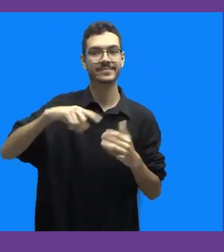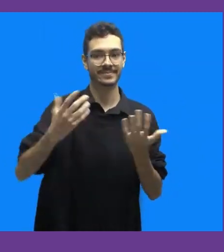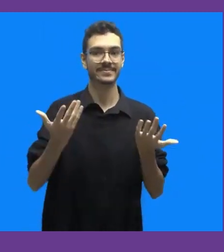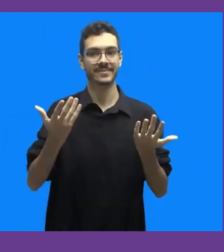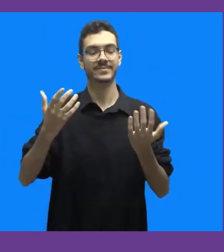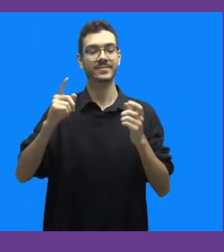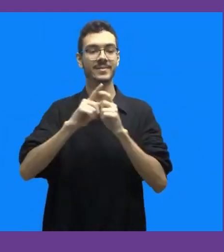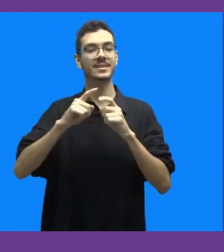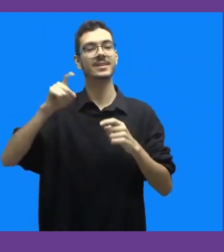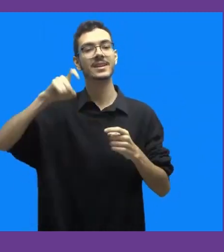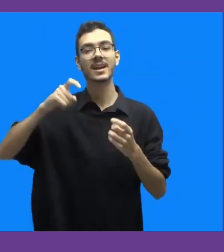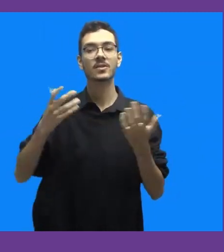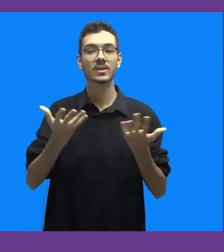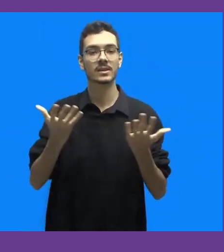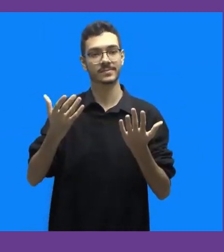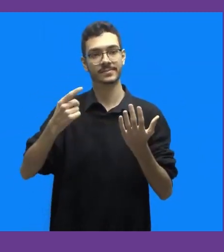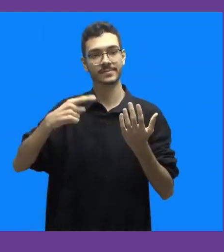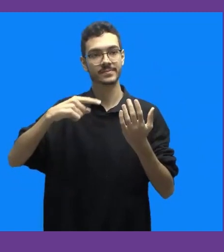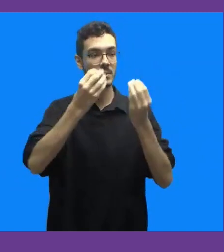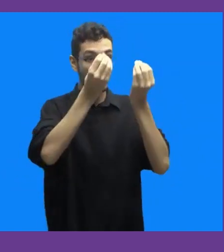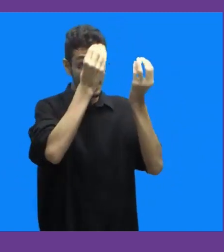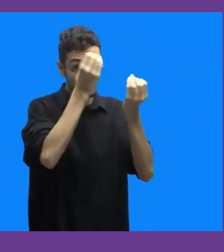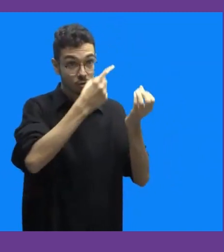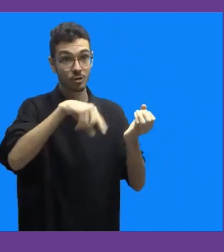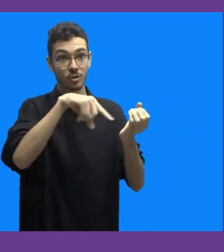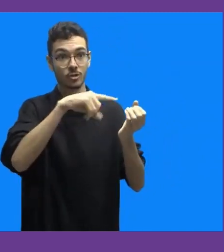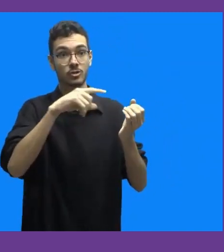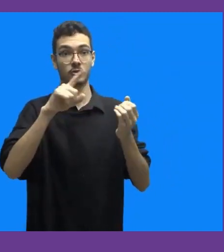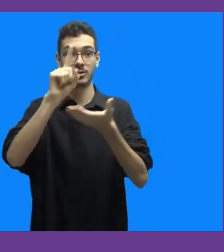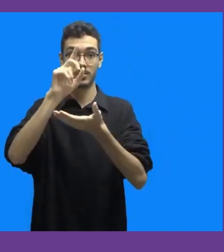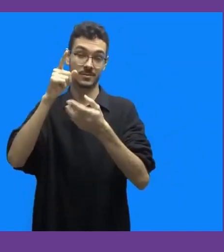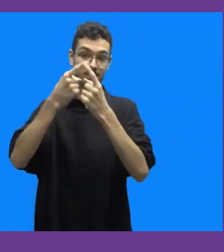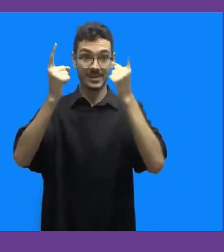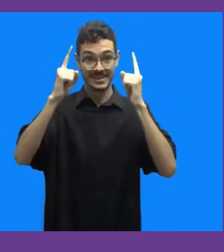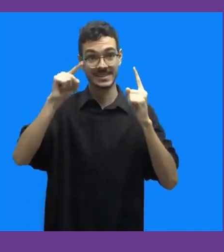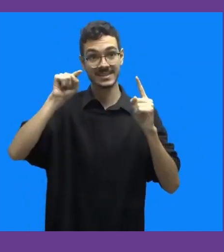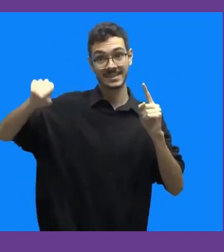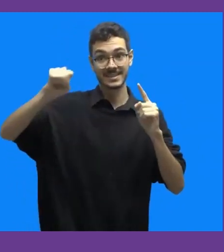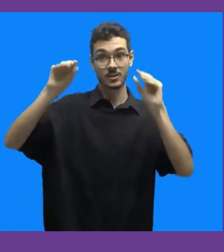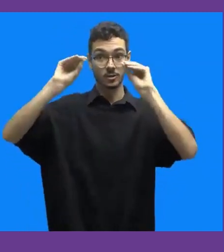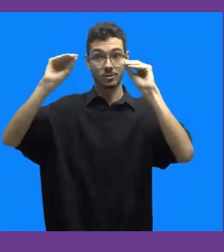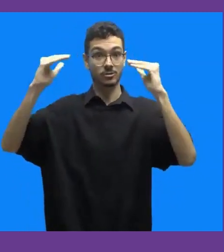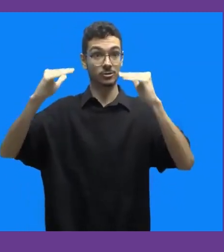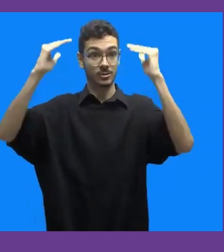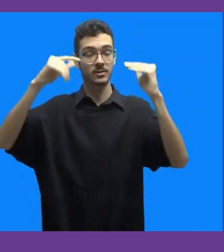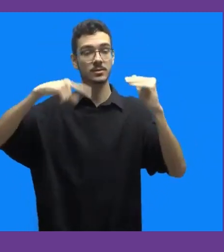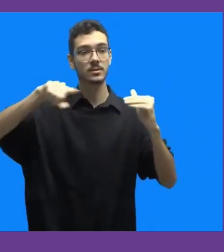from different higher education institutions in almost every country of Europe.